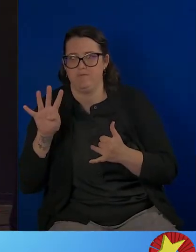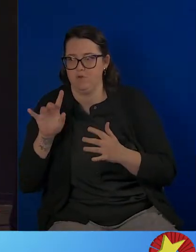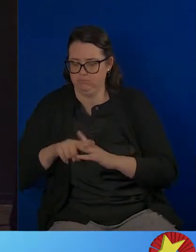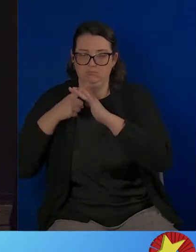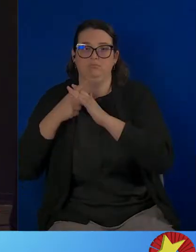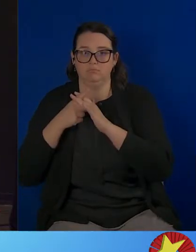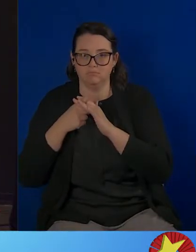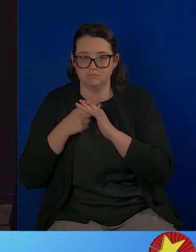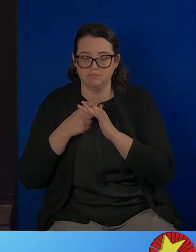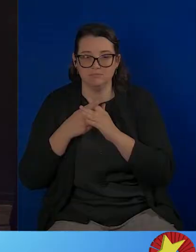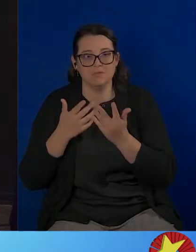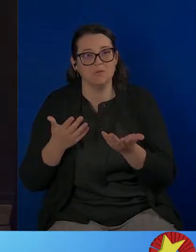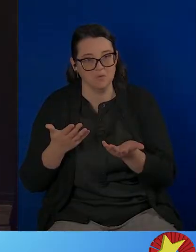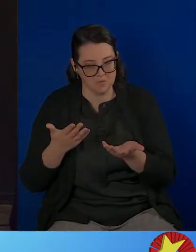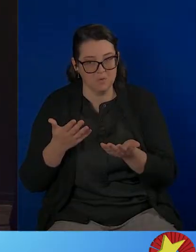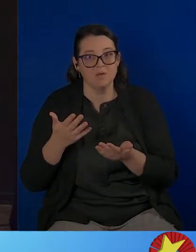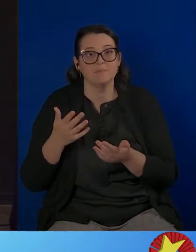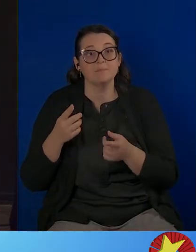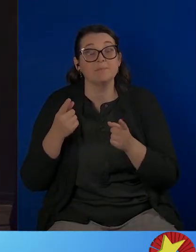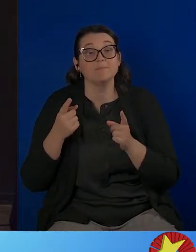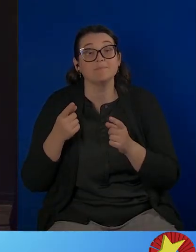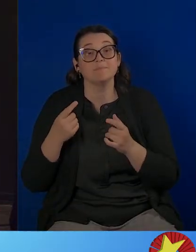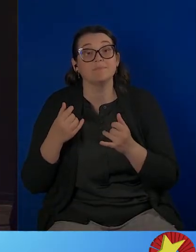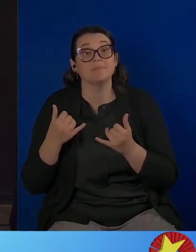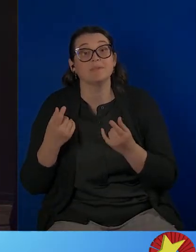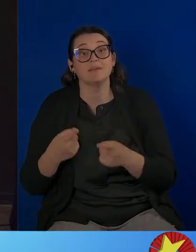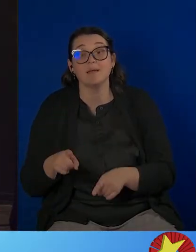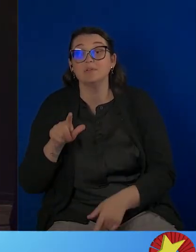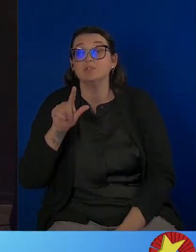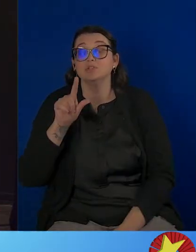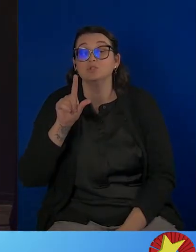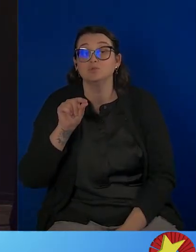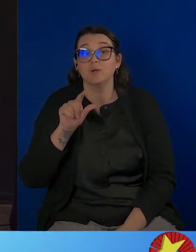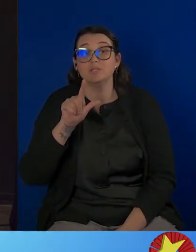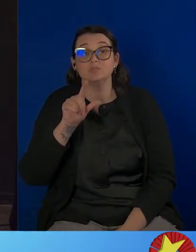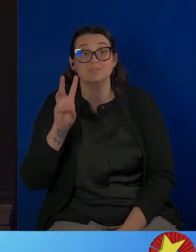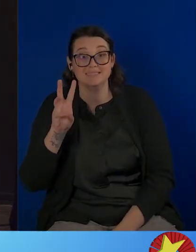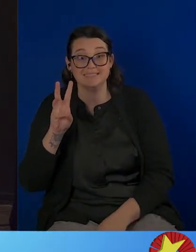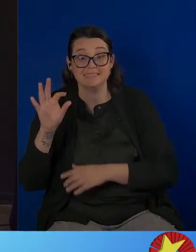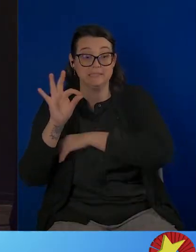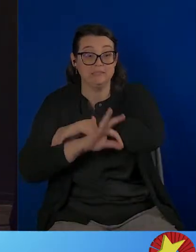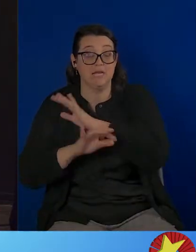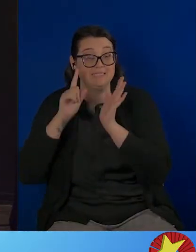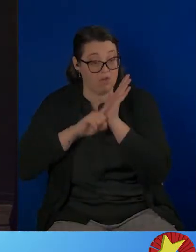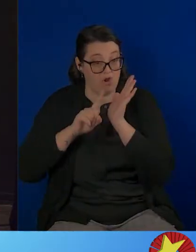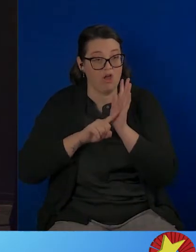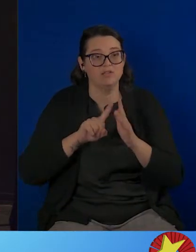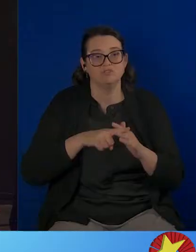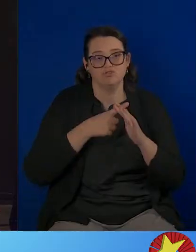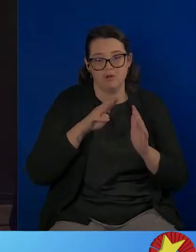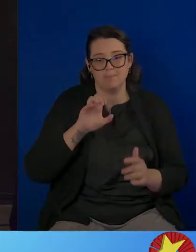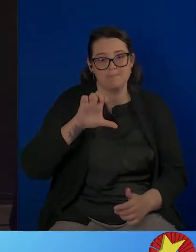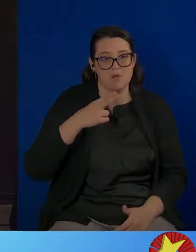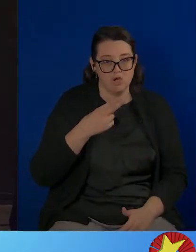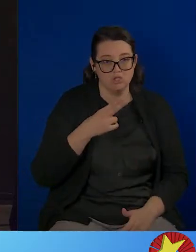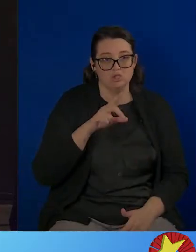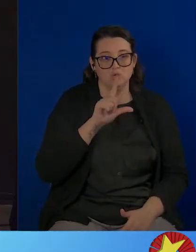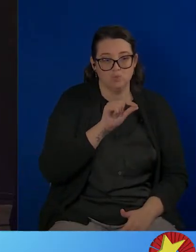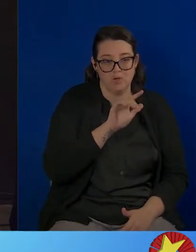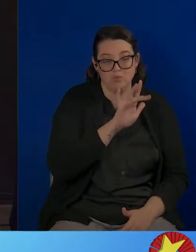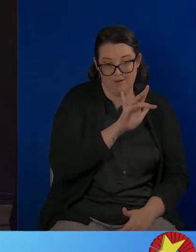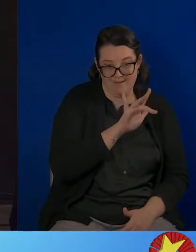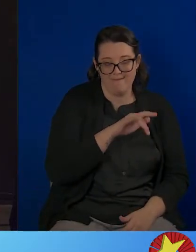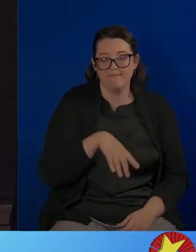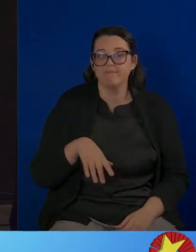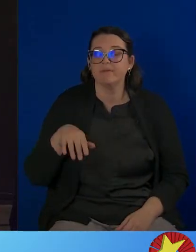So the 2026 sunset audit started in March of 2025. The Arizona